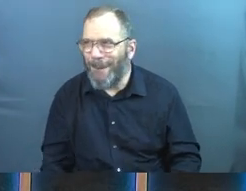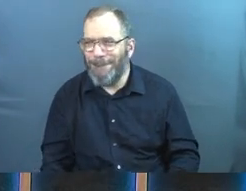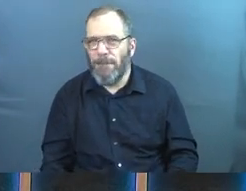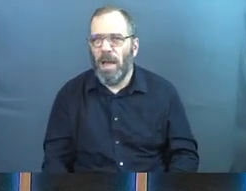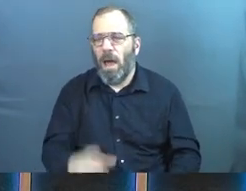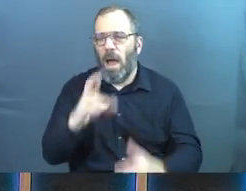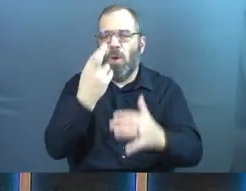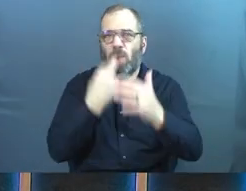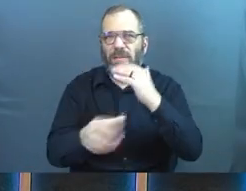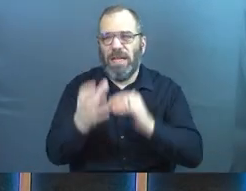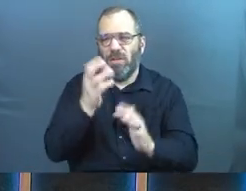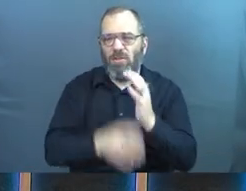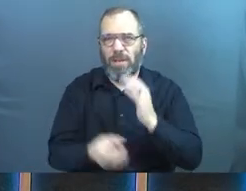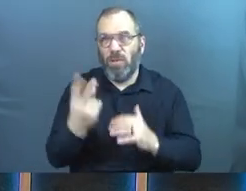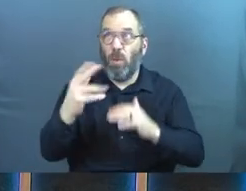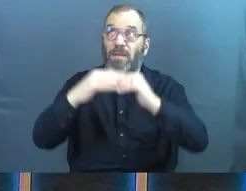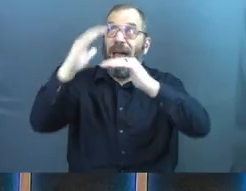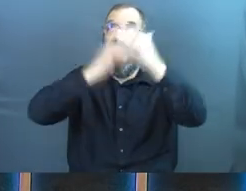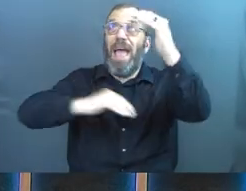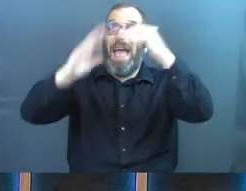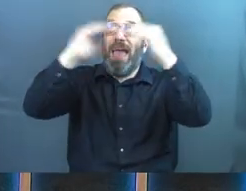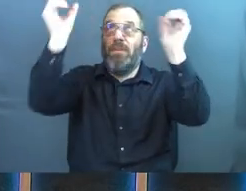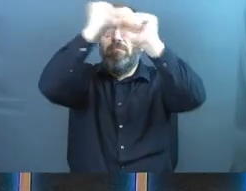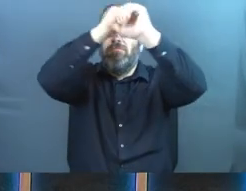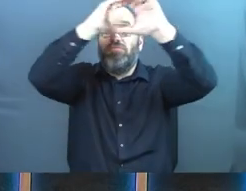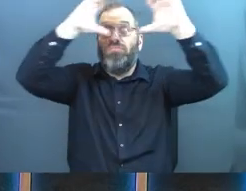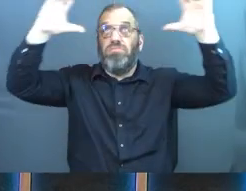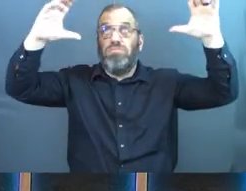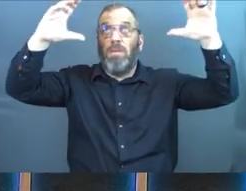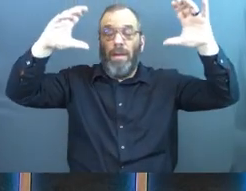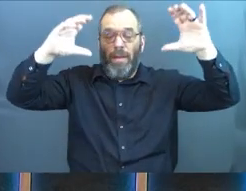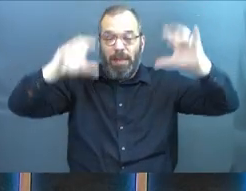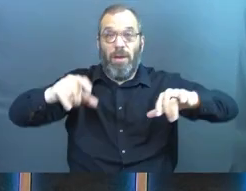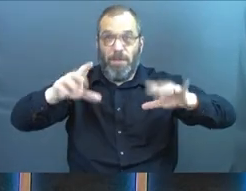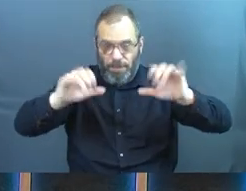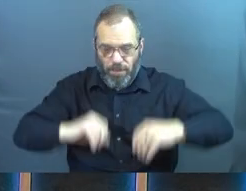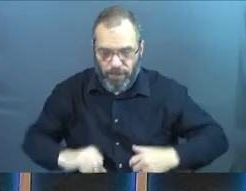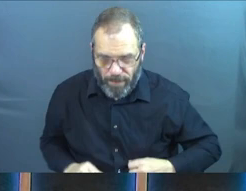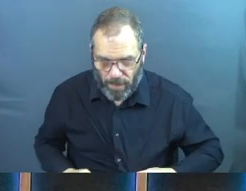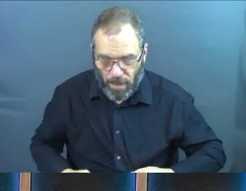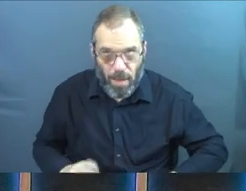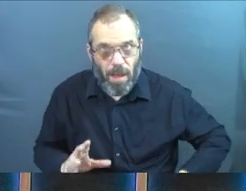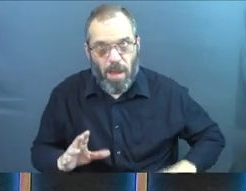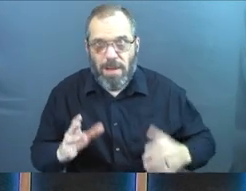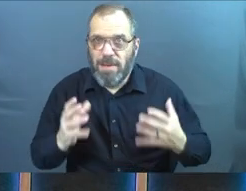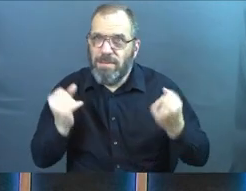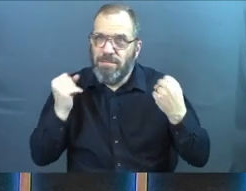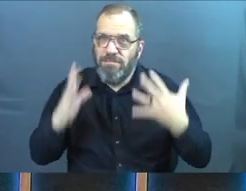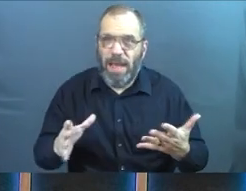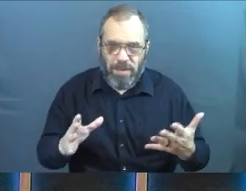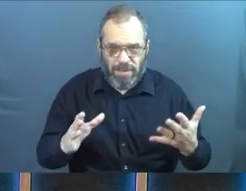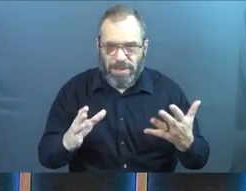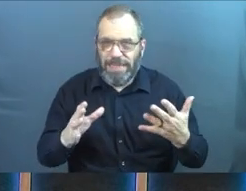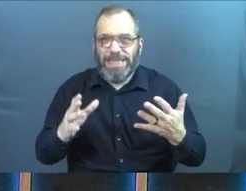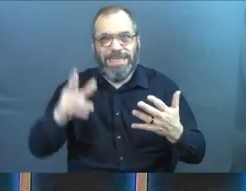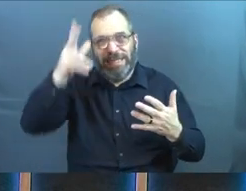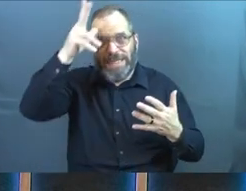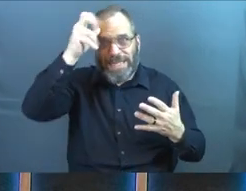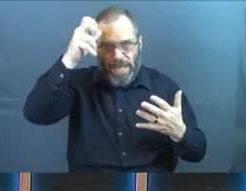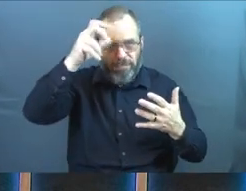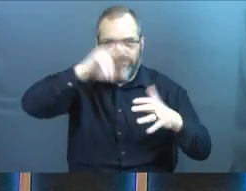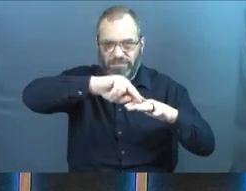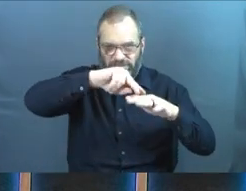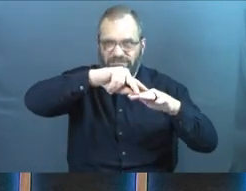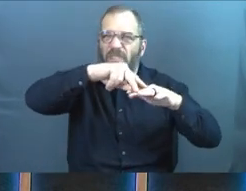Revelation 12. The scene in heaven is described here in Revelation. And there's actually multiple falls of Satan in the